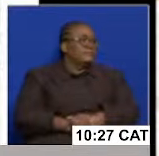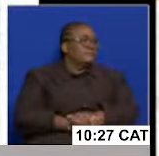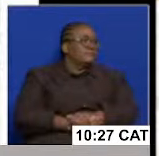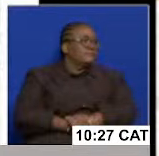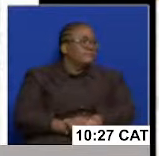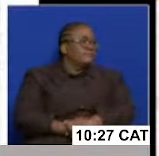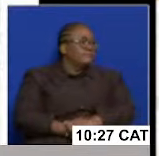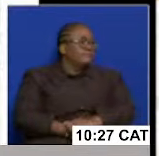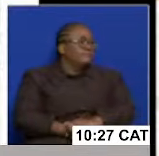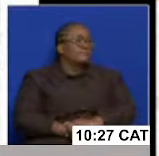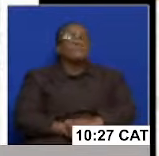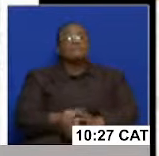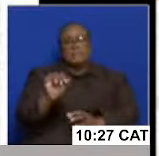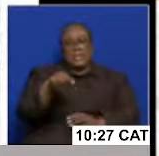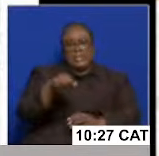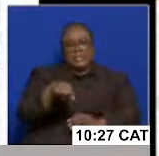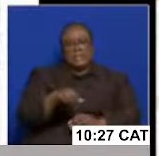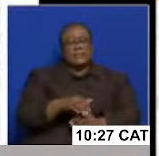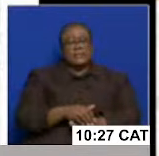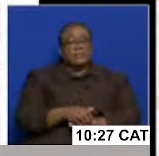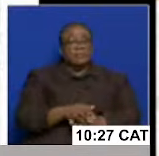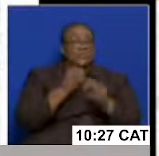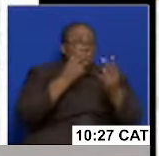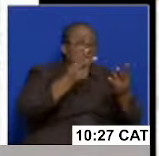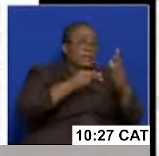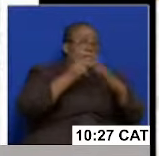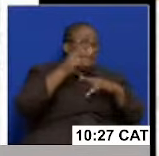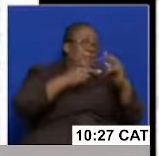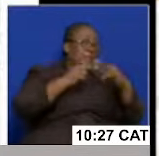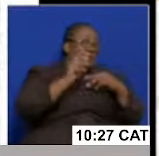Yes. Do you see that building there on page 2?